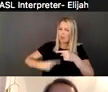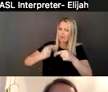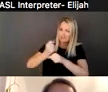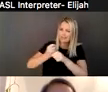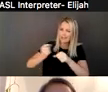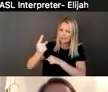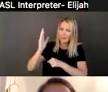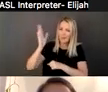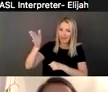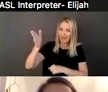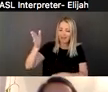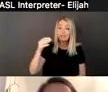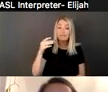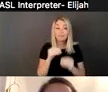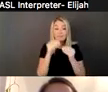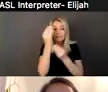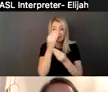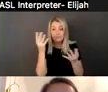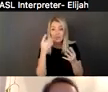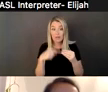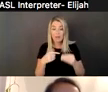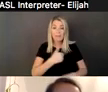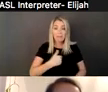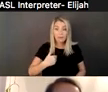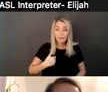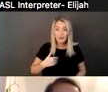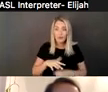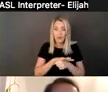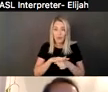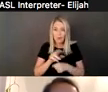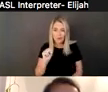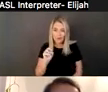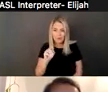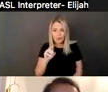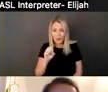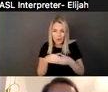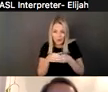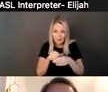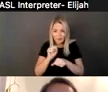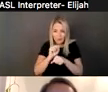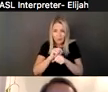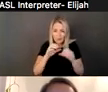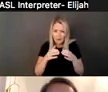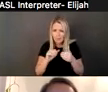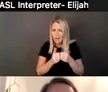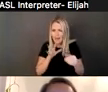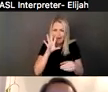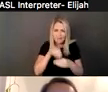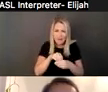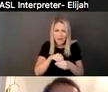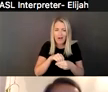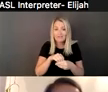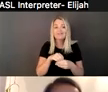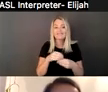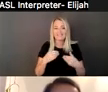And for more information about membership and local nodes and working groups and what all that is and different ways to get involved, there's